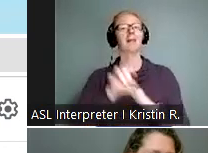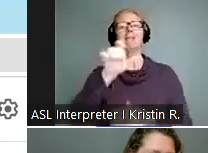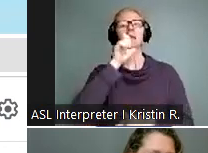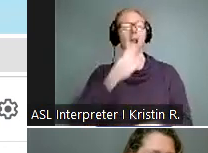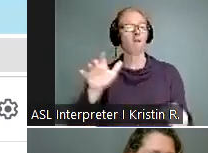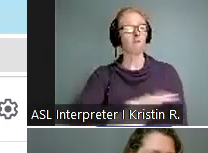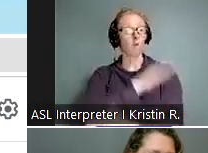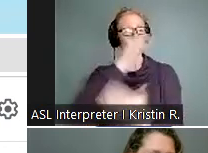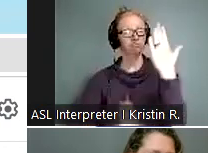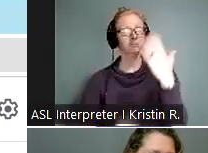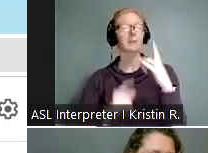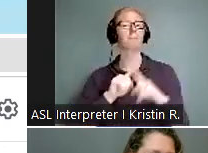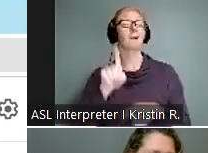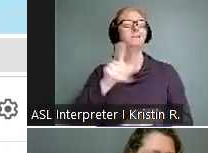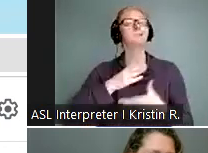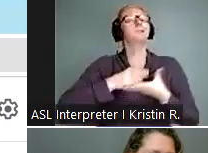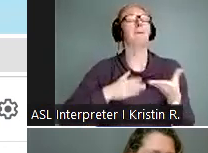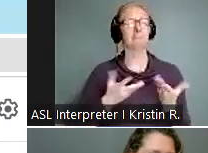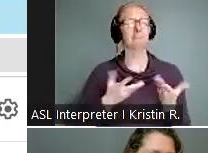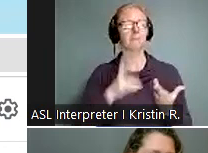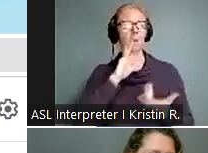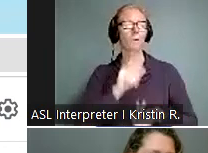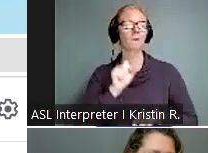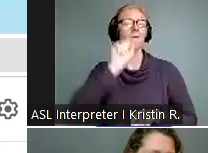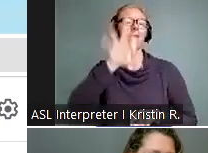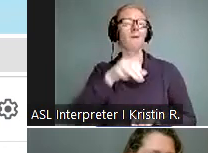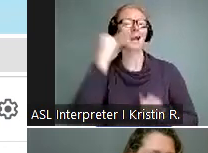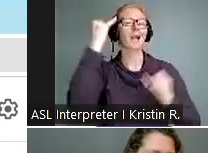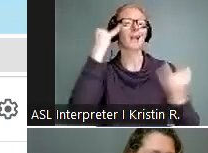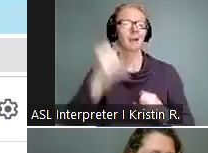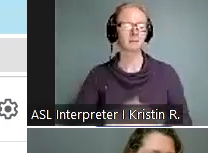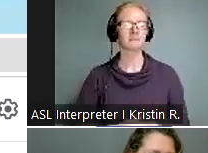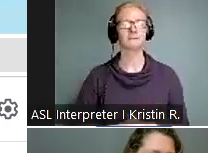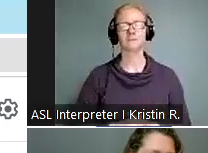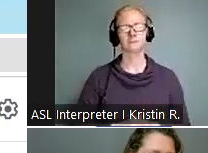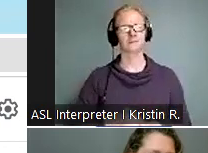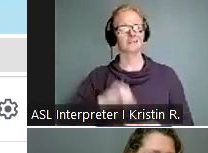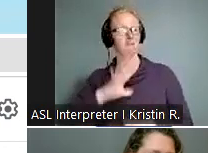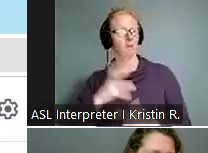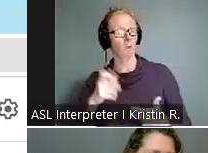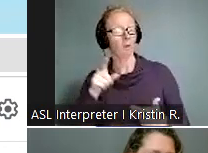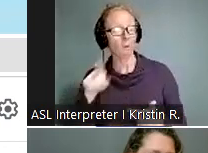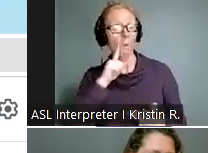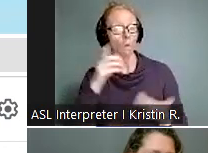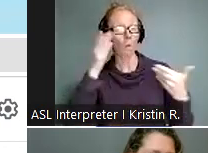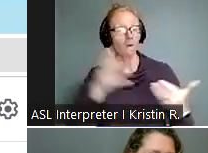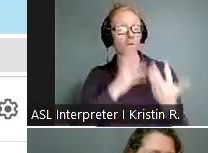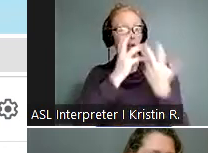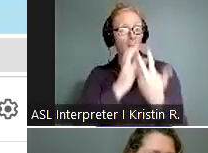comprehensive list, but my hope is that this can give folks a really good starting off point if they want to offer folks